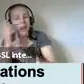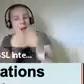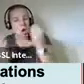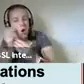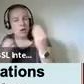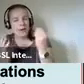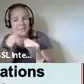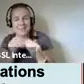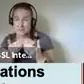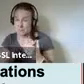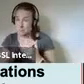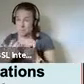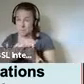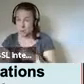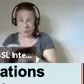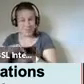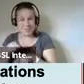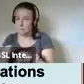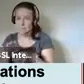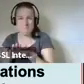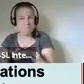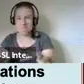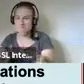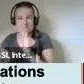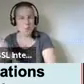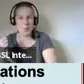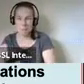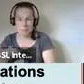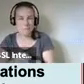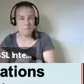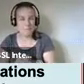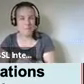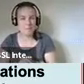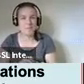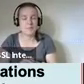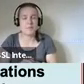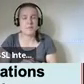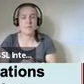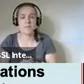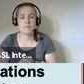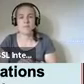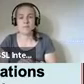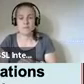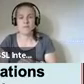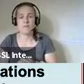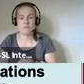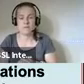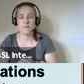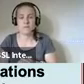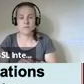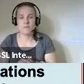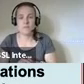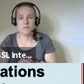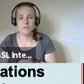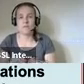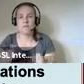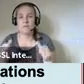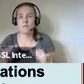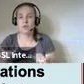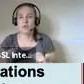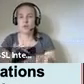is not often the case. Rapid training of paraprofessional workers can be also effective, particularly in